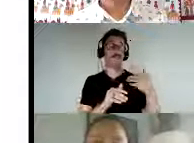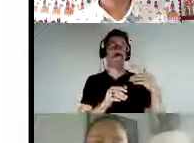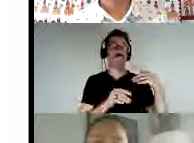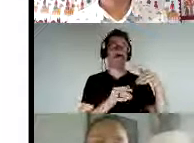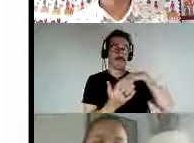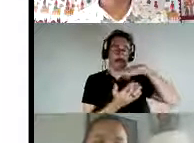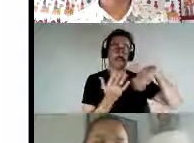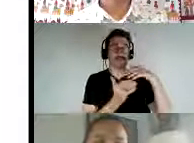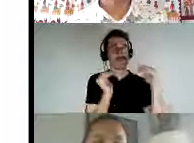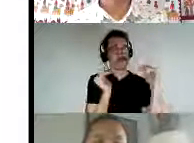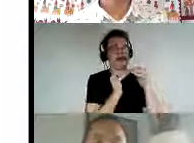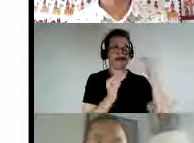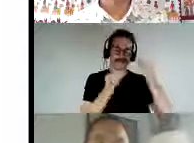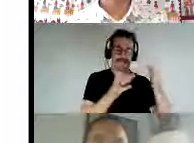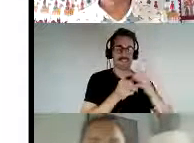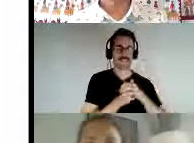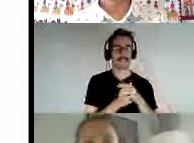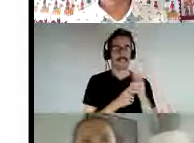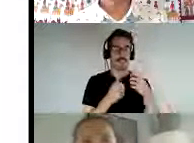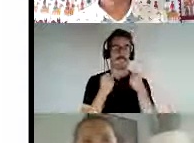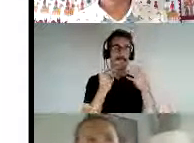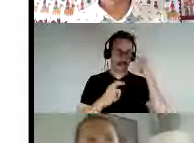know, Anthony has so many hats. He's a